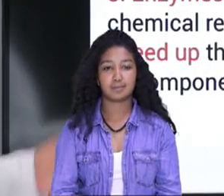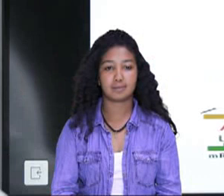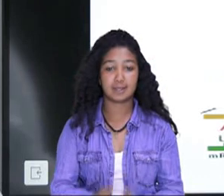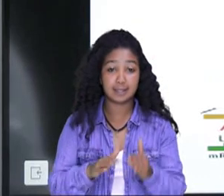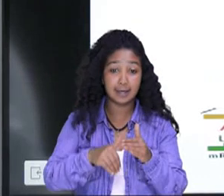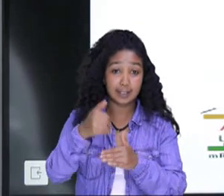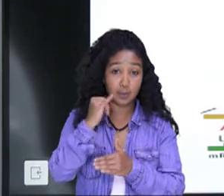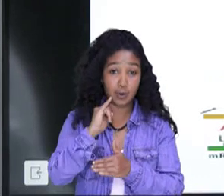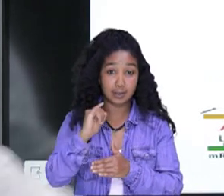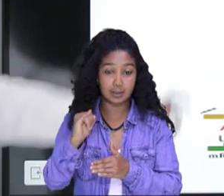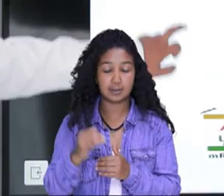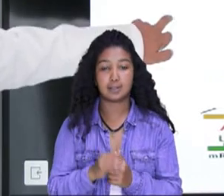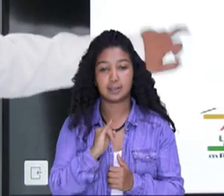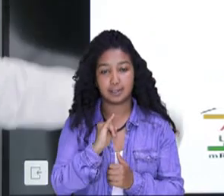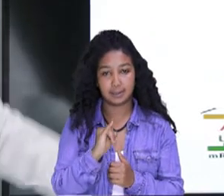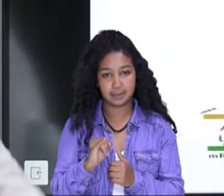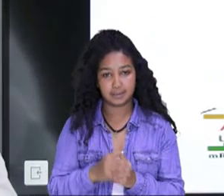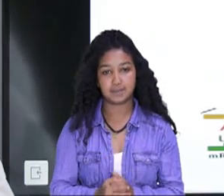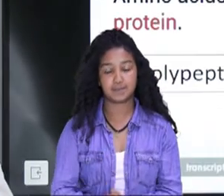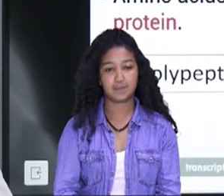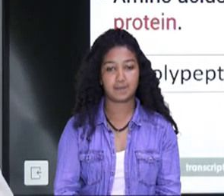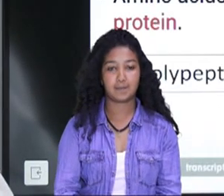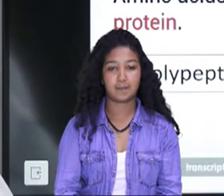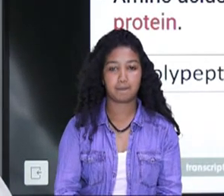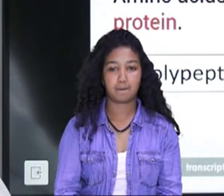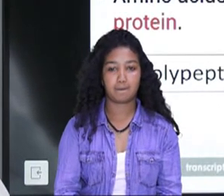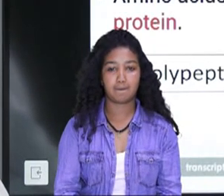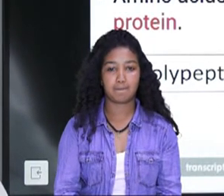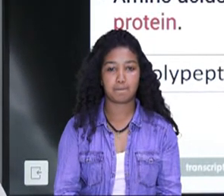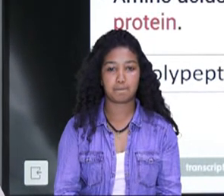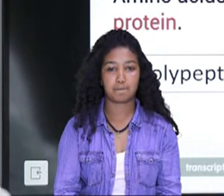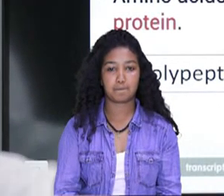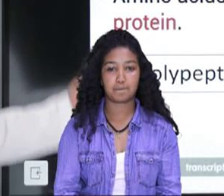The next point that we are going to see is